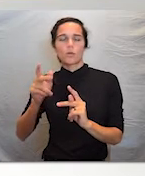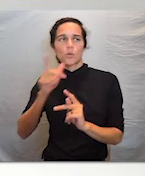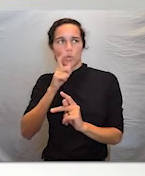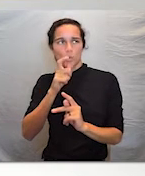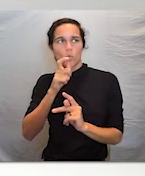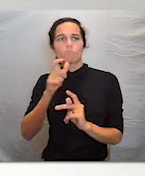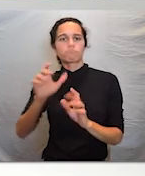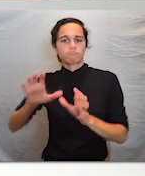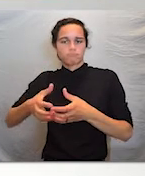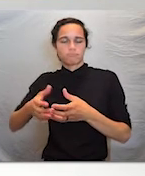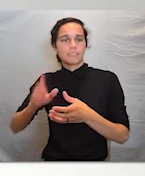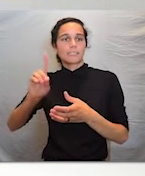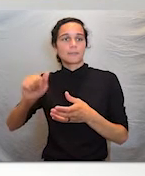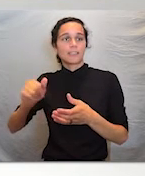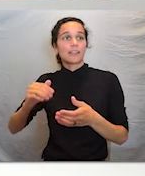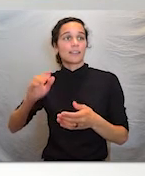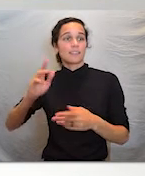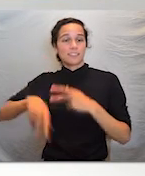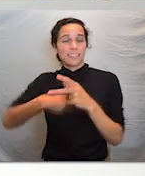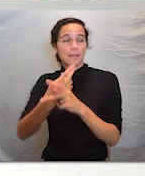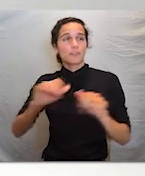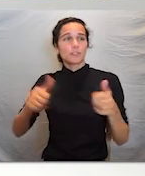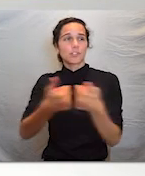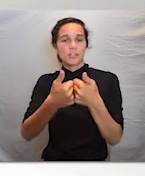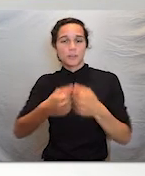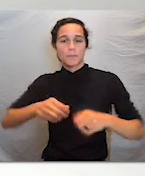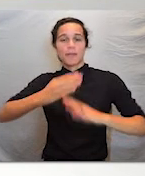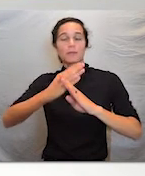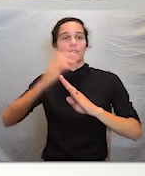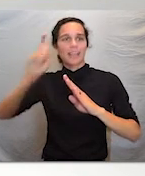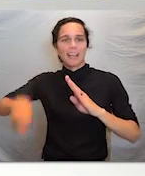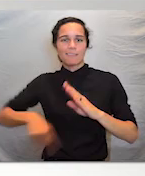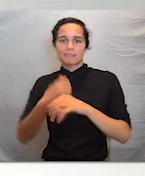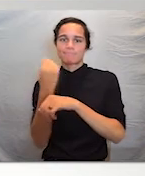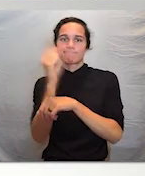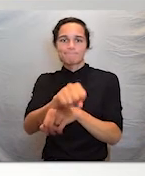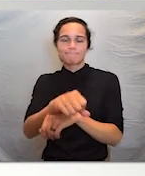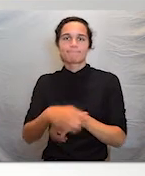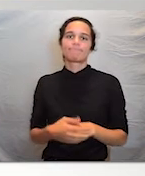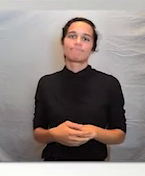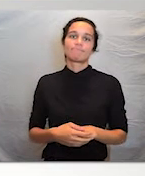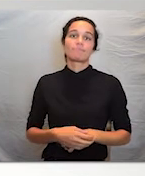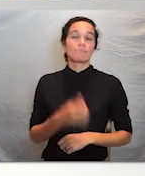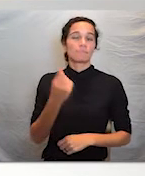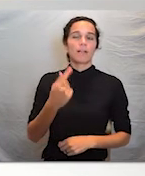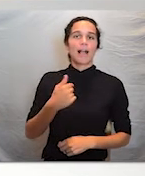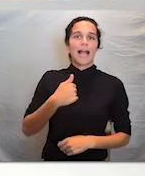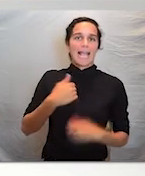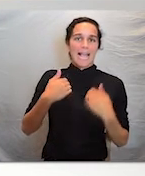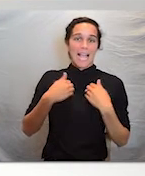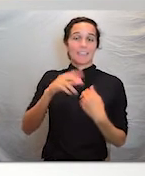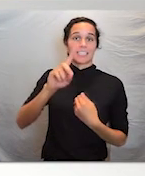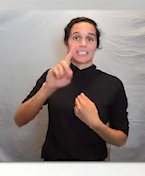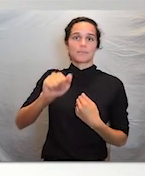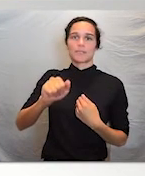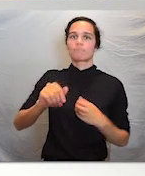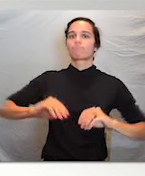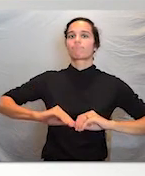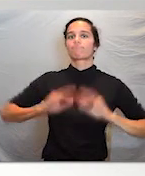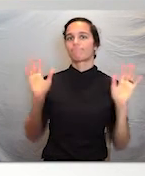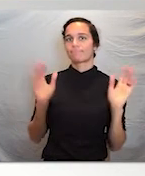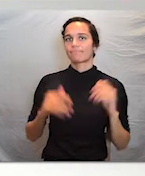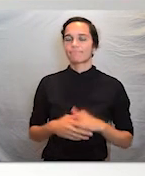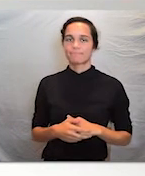that we have to face. And I have a visible disability. Imagine what it's like for a person that